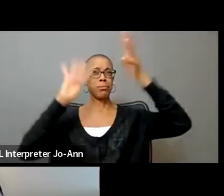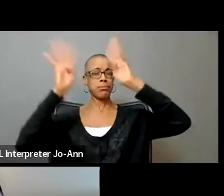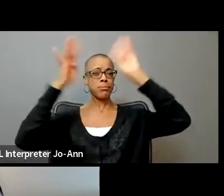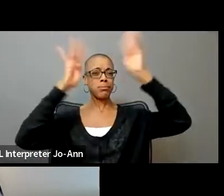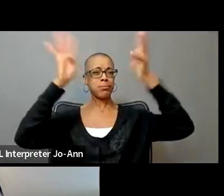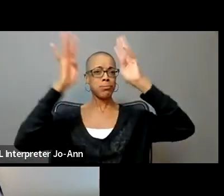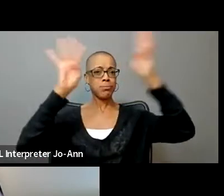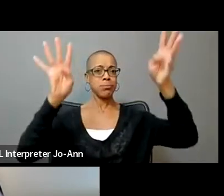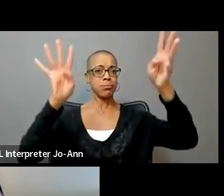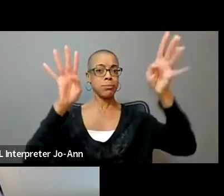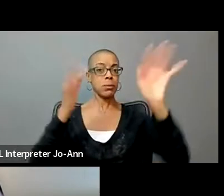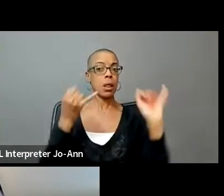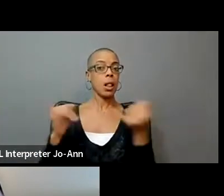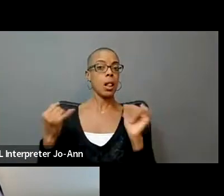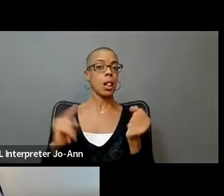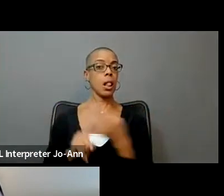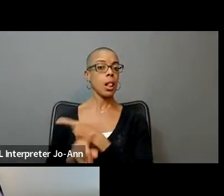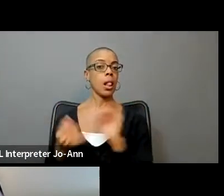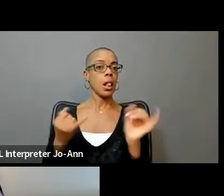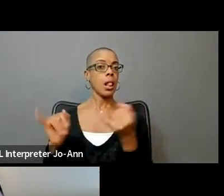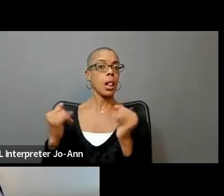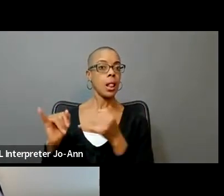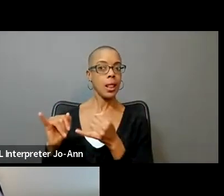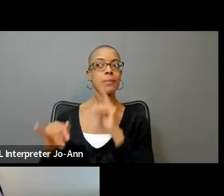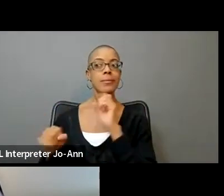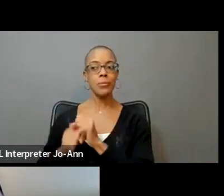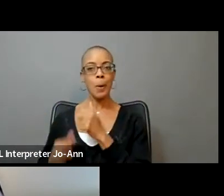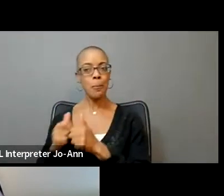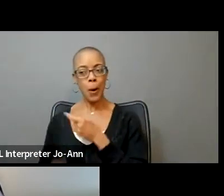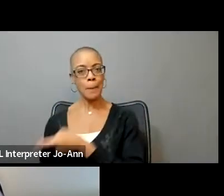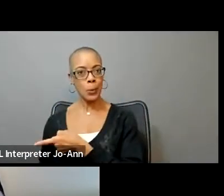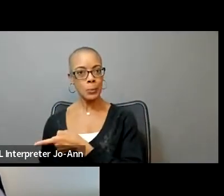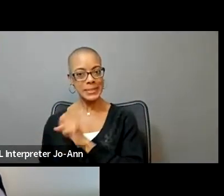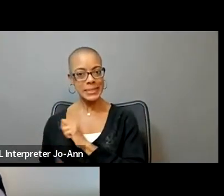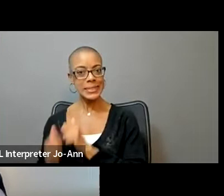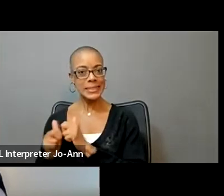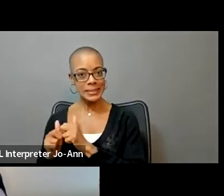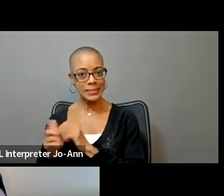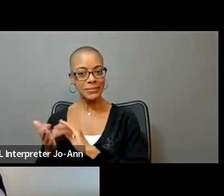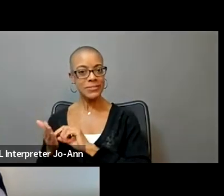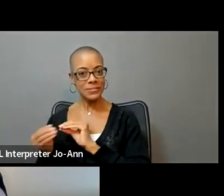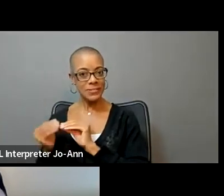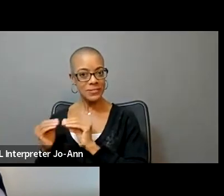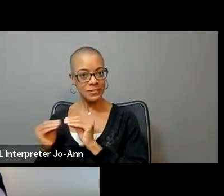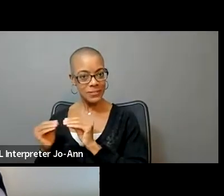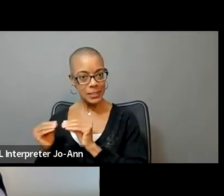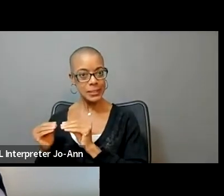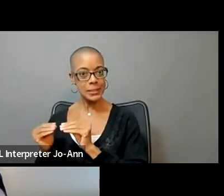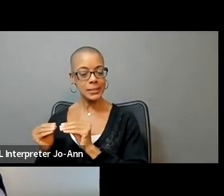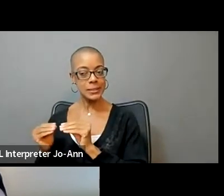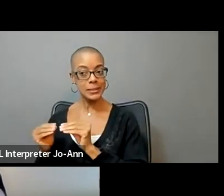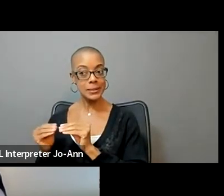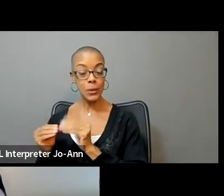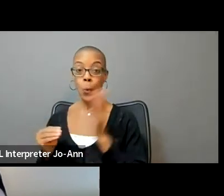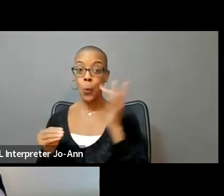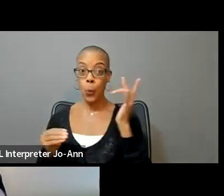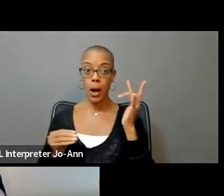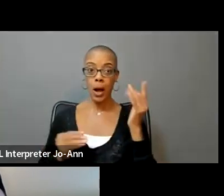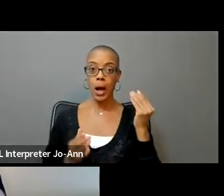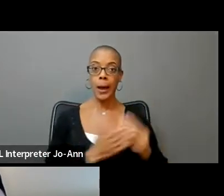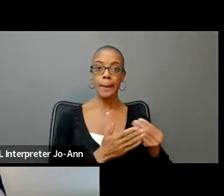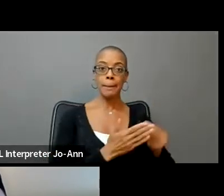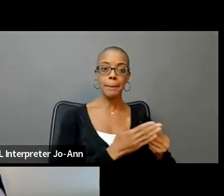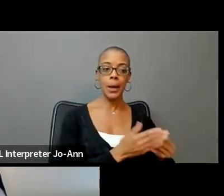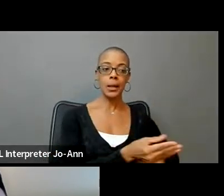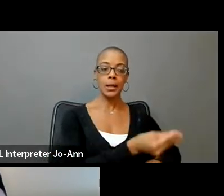divert from the real problems and the things that need to be fixed, because they're too busy getting their palms greased by